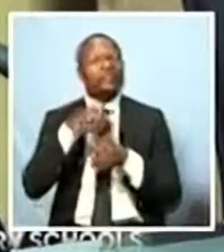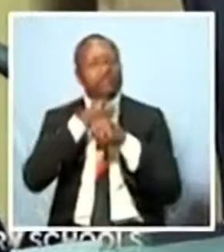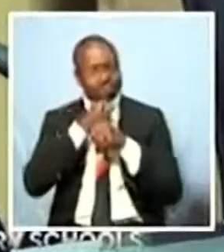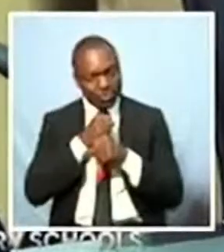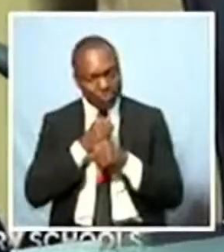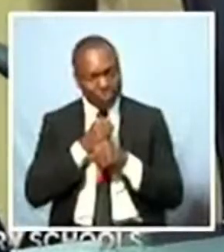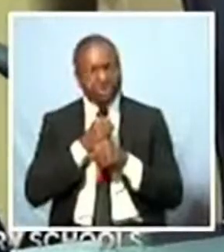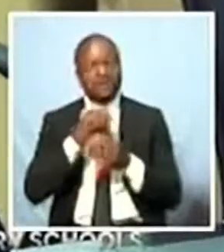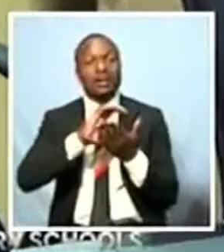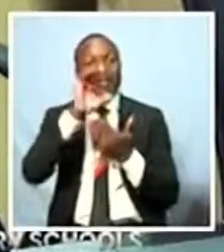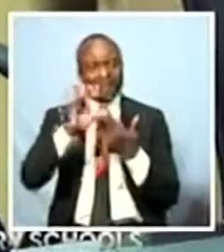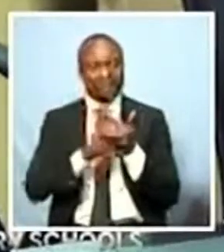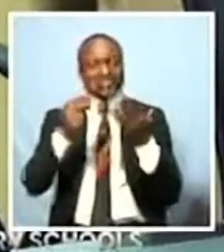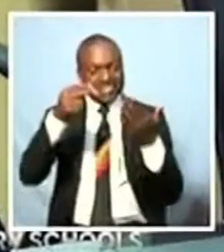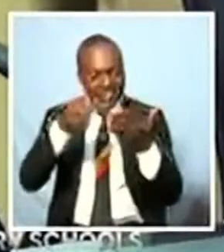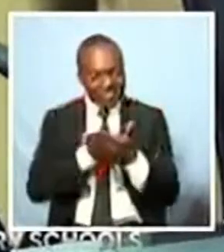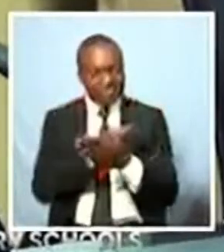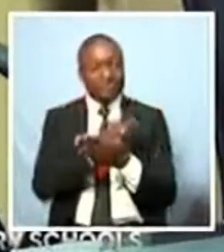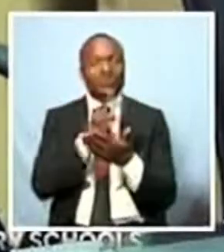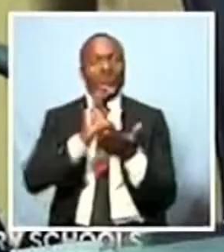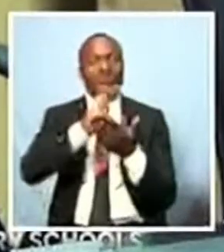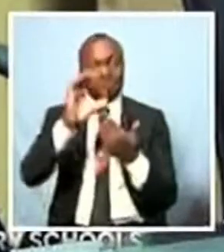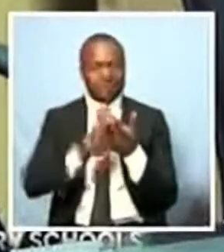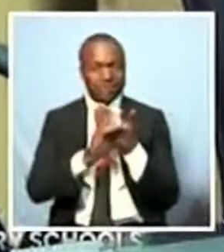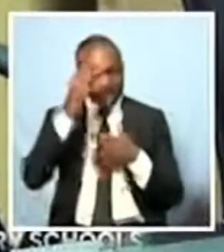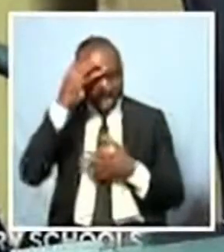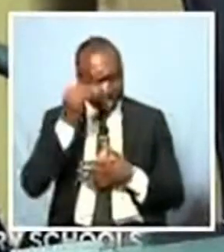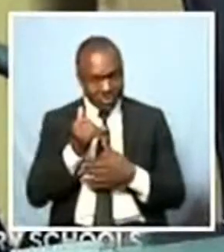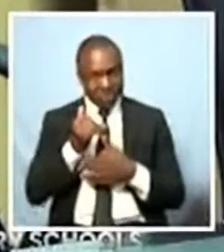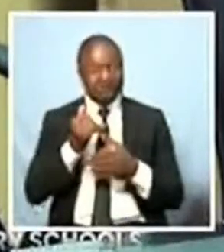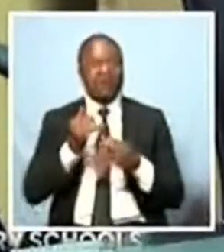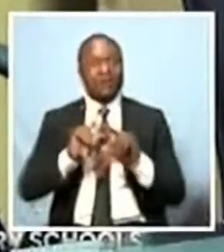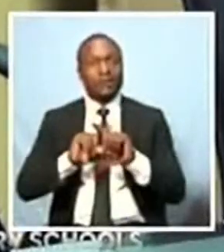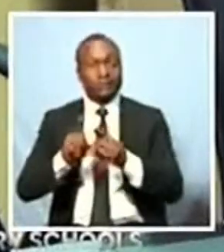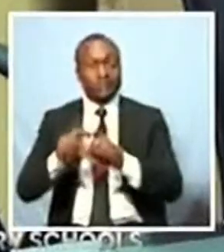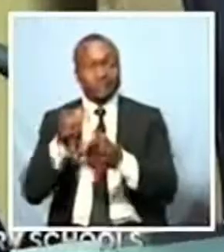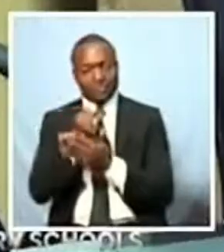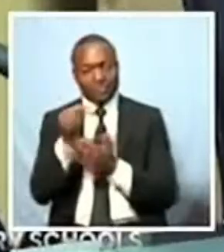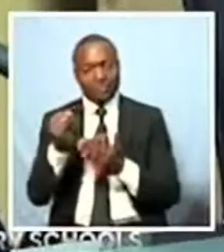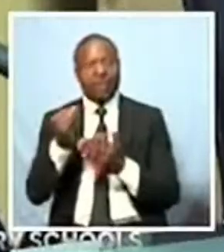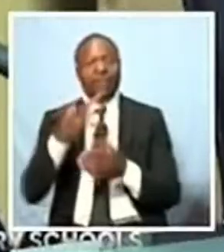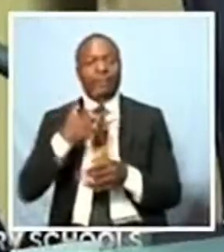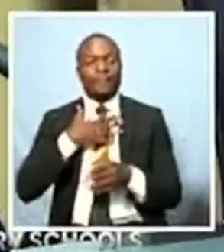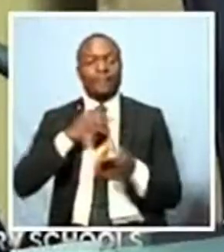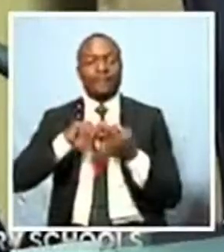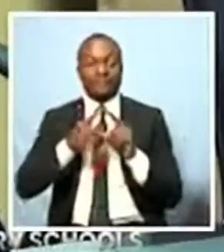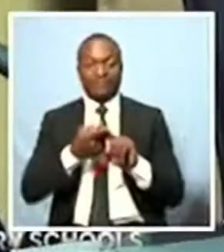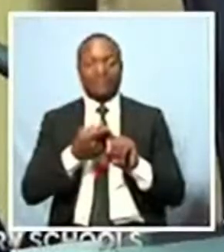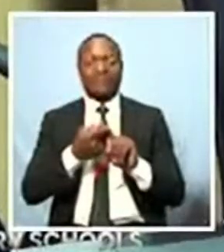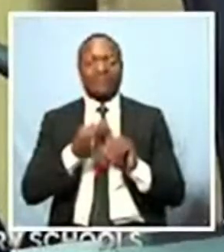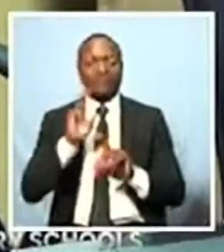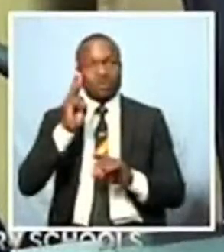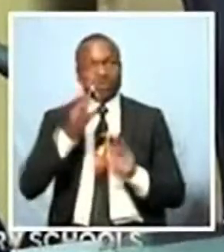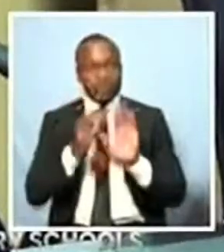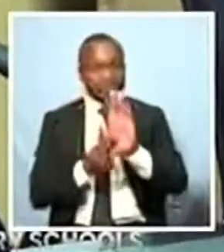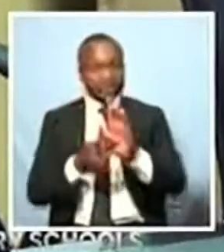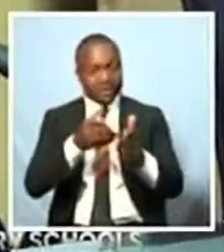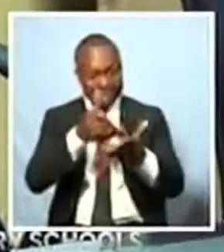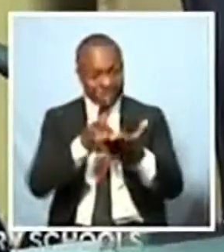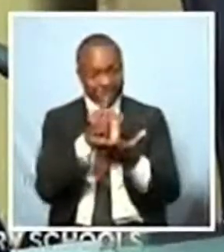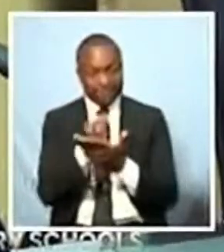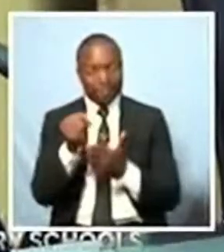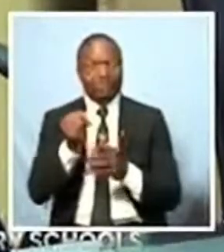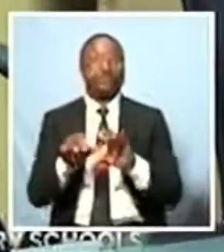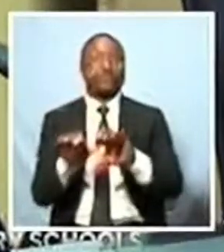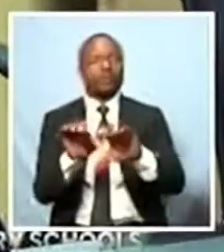current one, because of a number of issues that my colleague is going to highlight. These are issues that have to